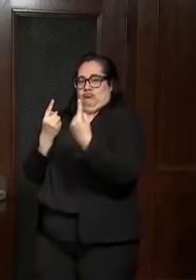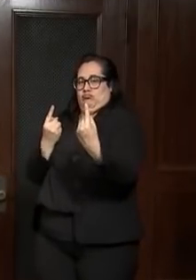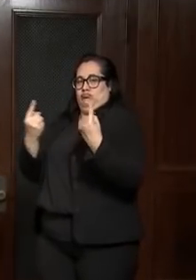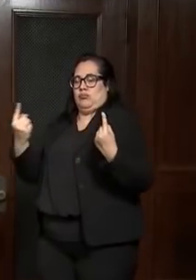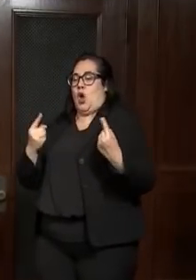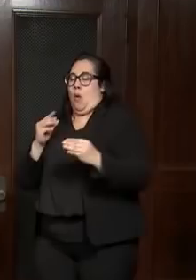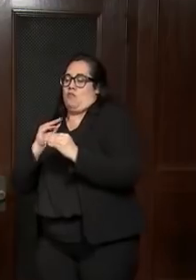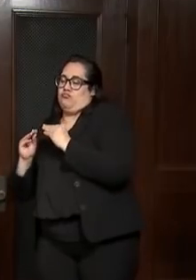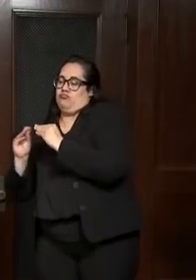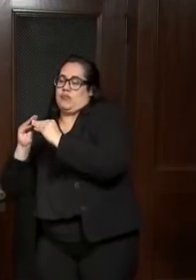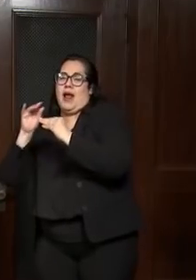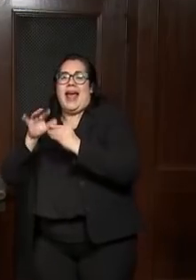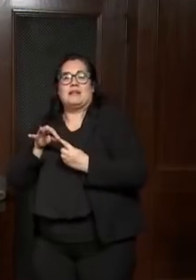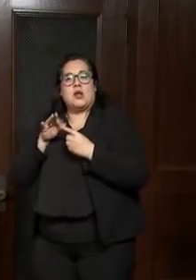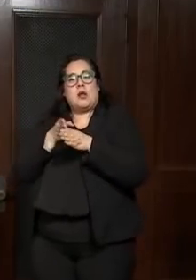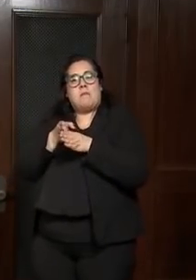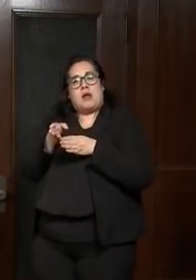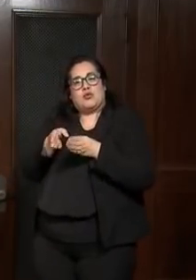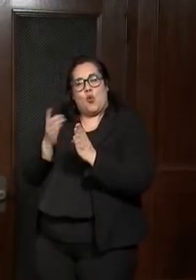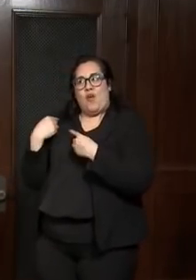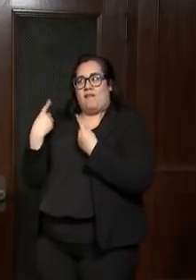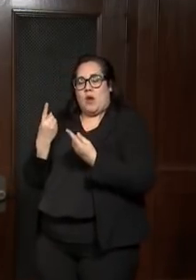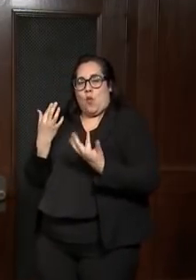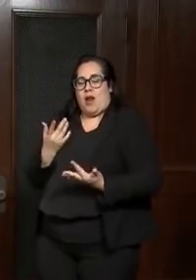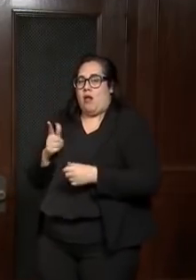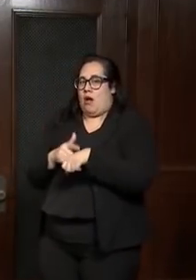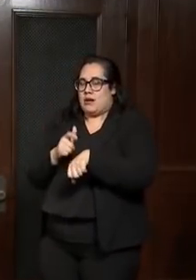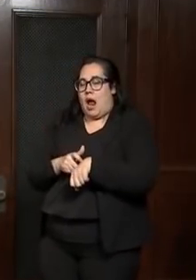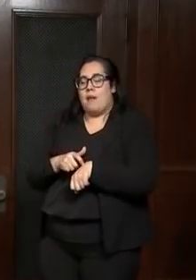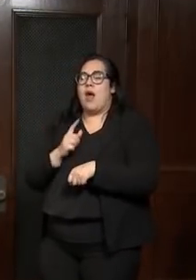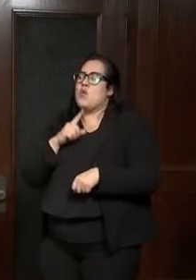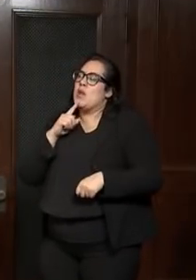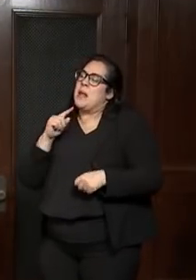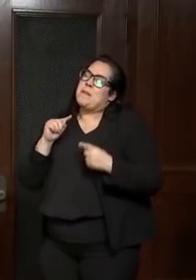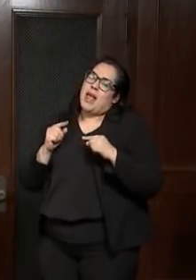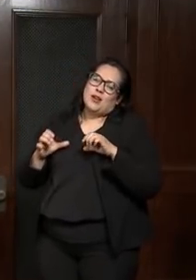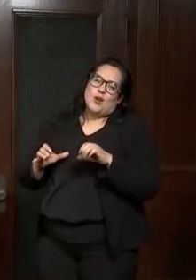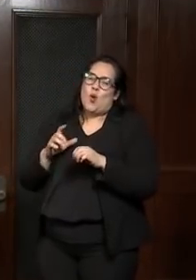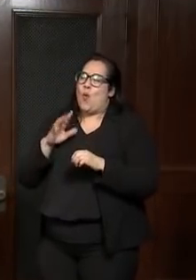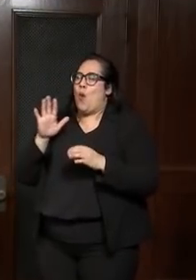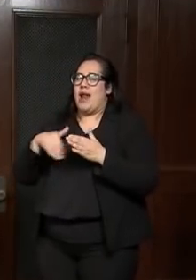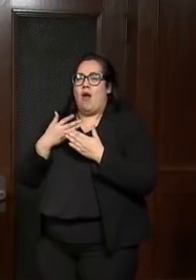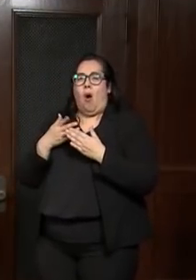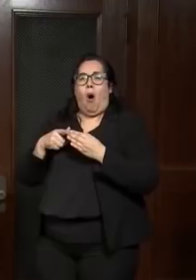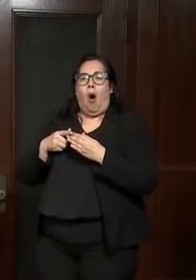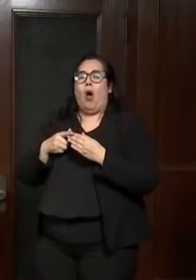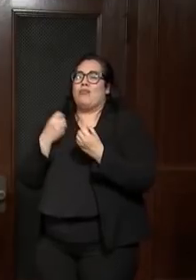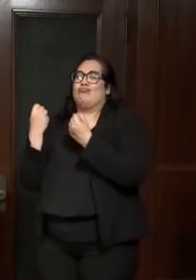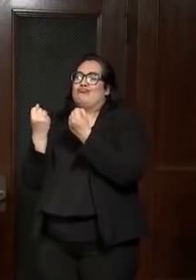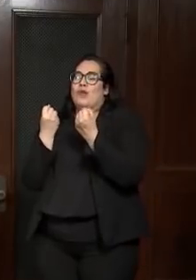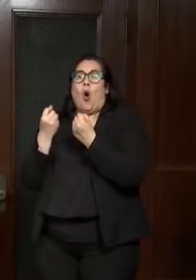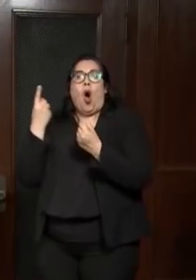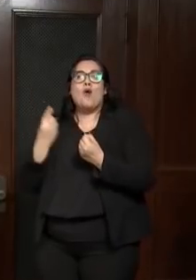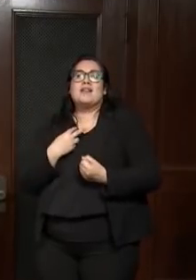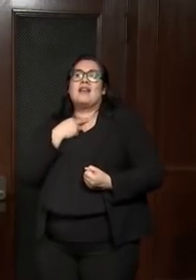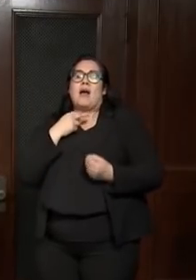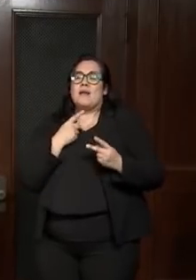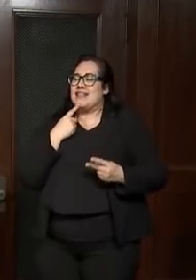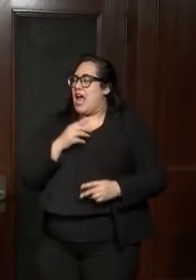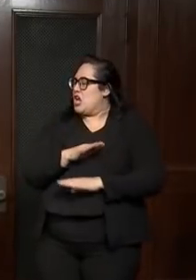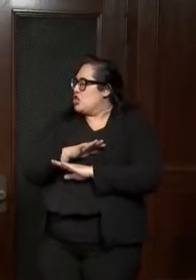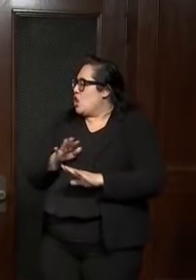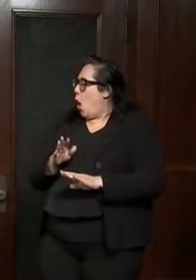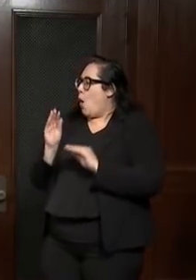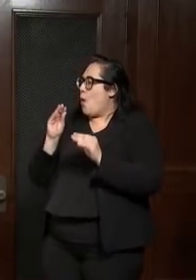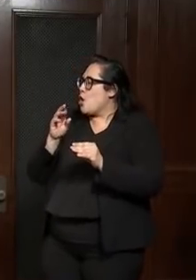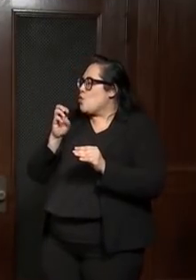repairs, especially on those main streets that we've been waiting for a long time and are such a pain to do, and we're all commuting. We're always caught between people saying, don't